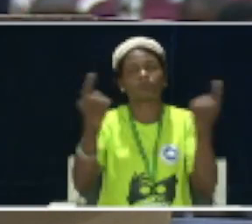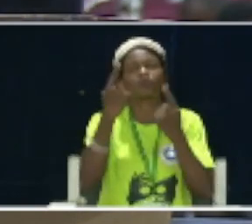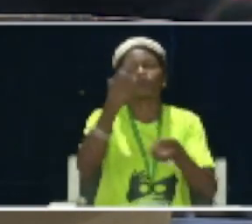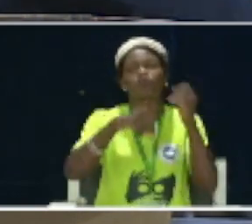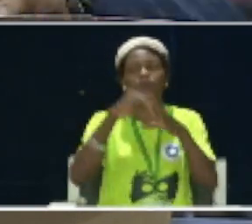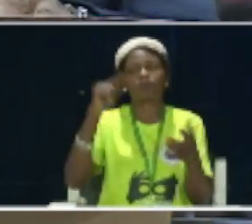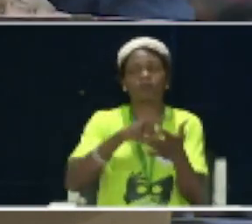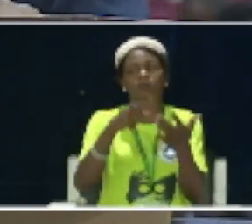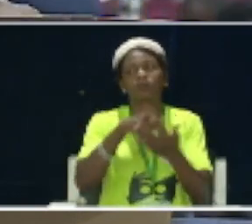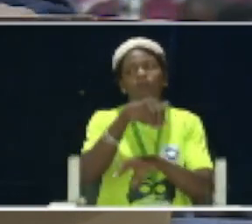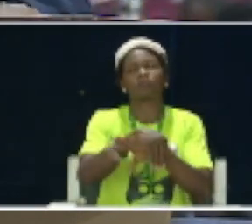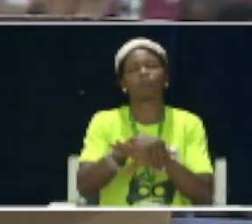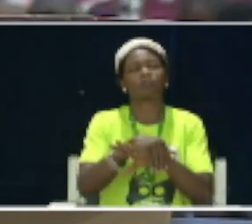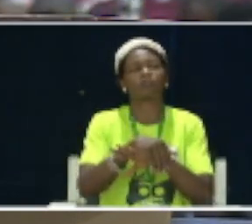out.